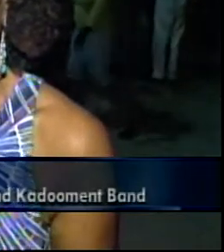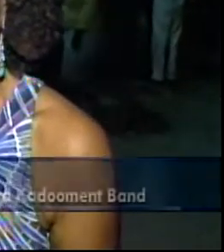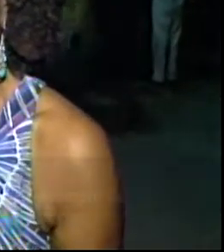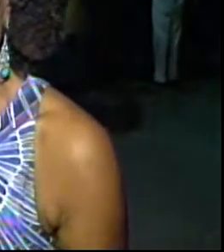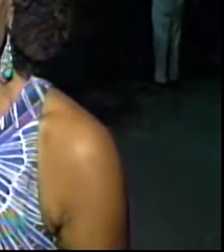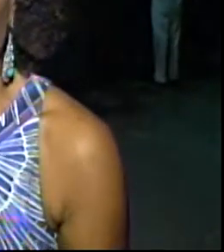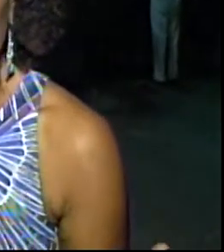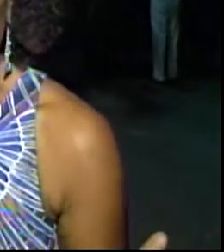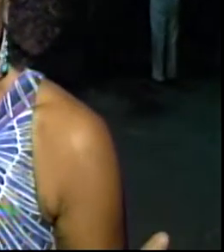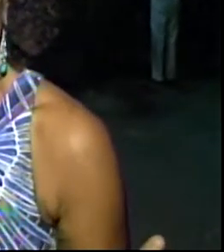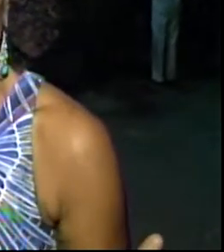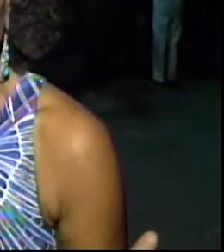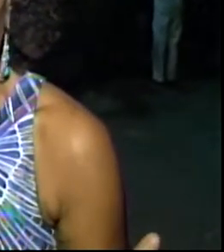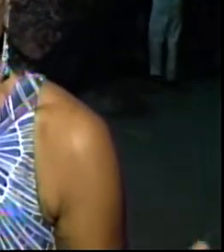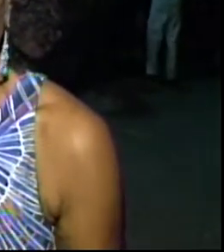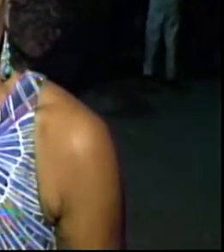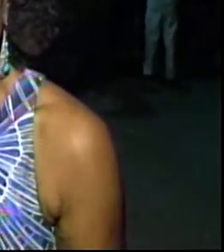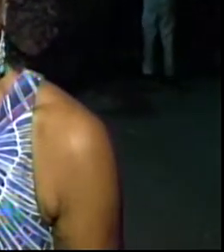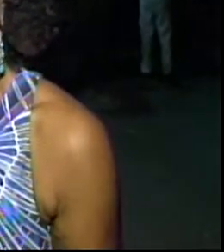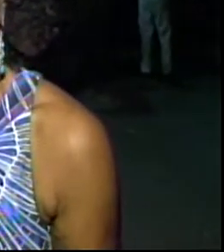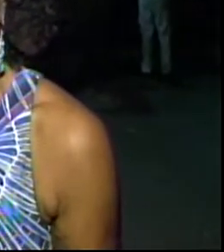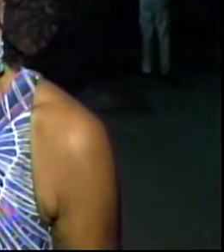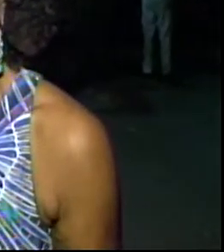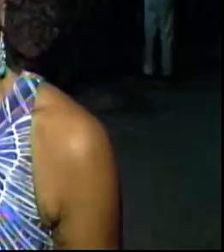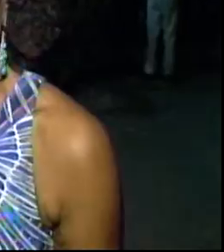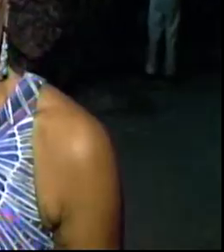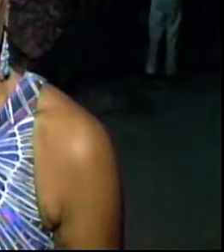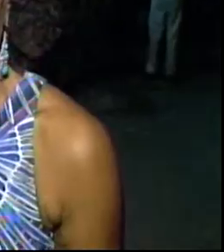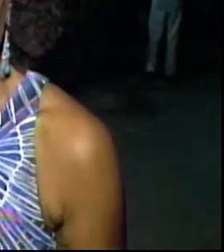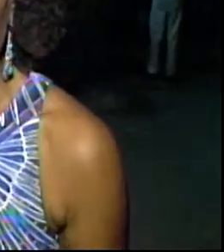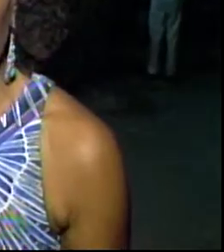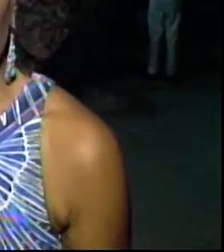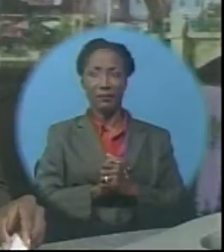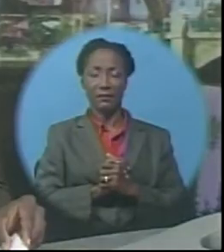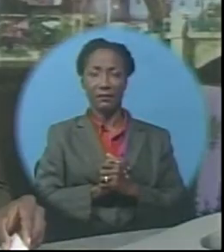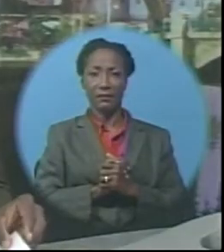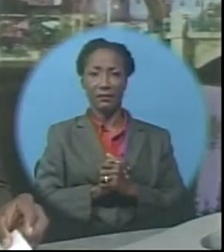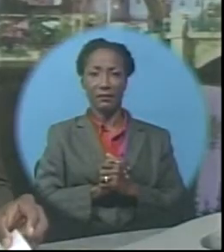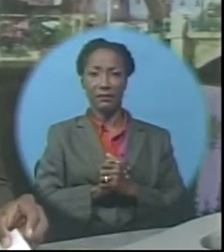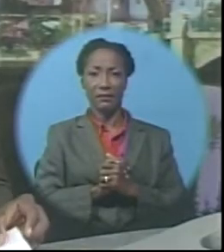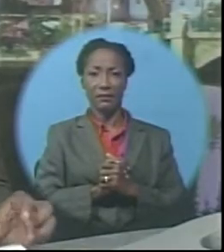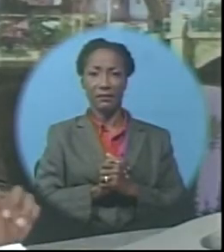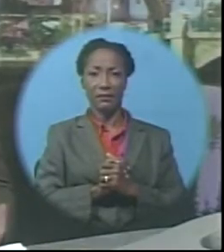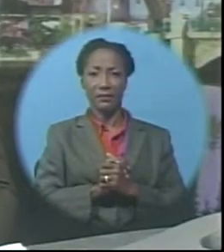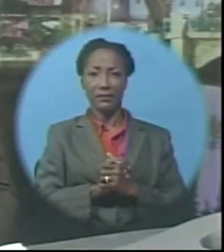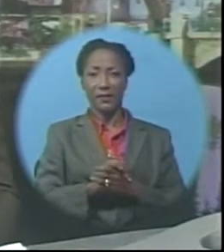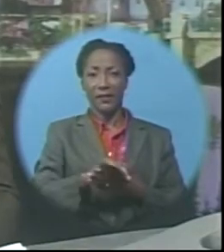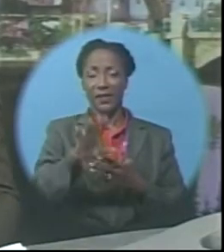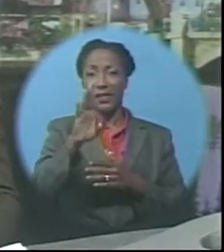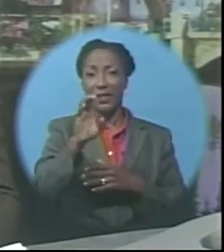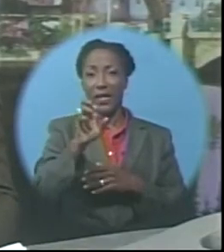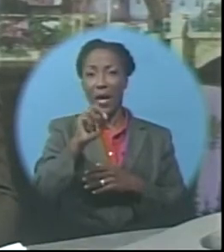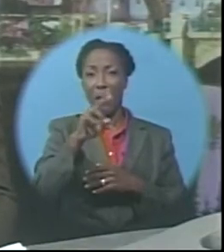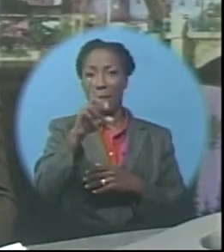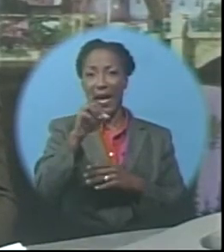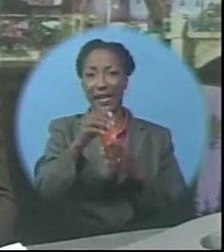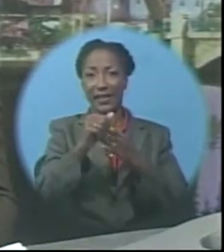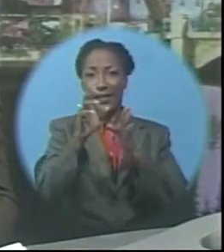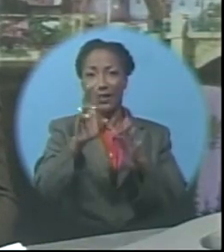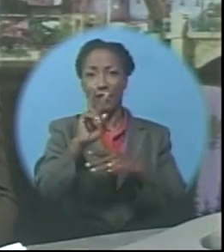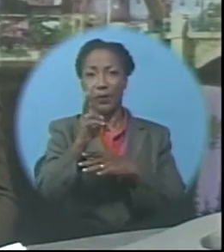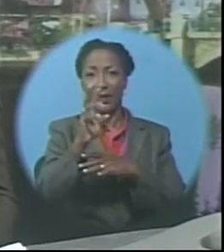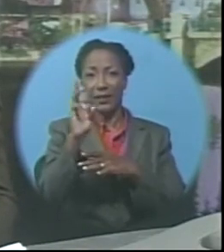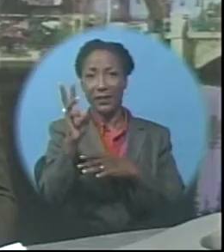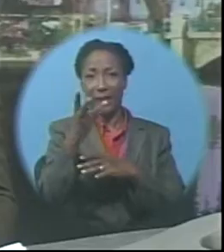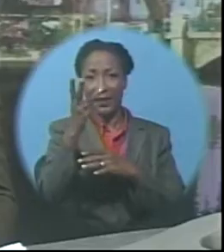dancers and everything was very, very, very exciting. It's the popular band leader's 26th festival,